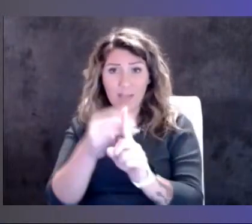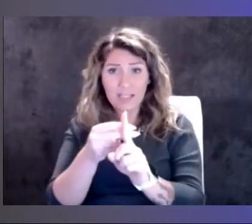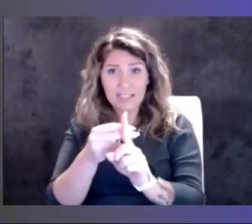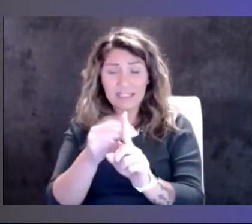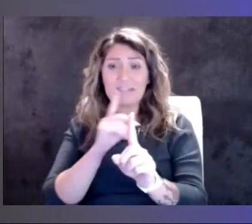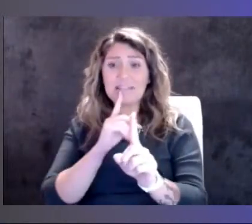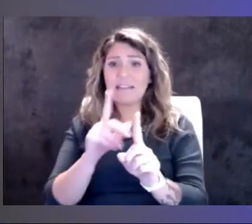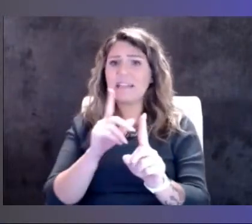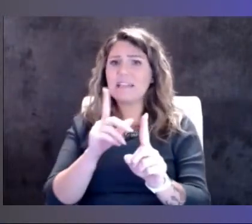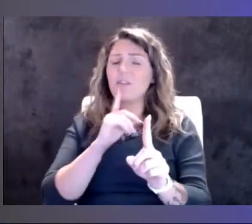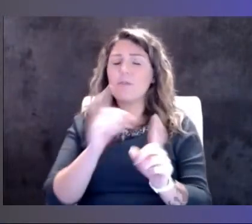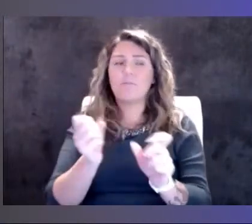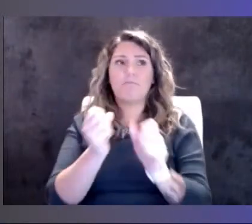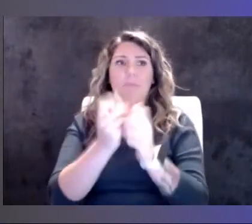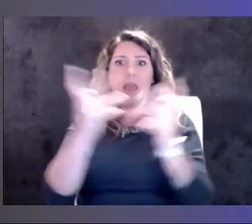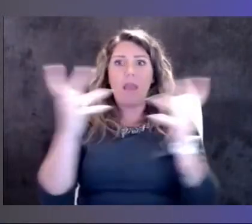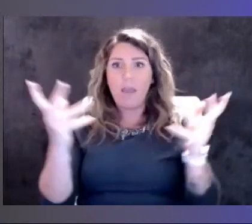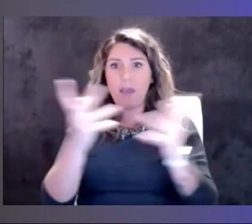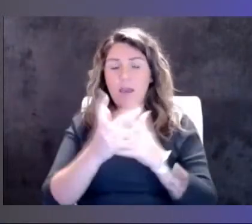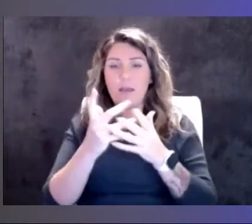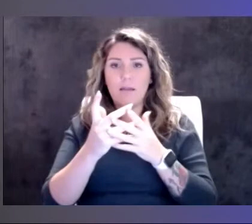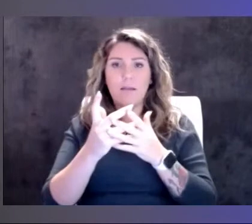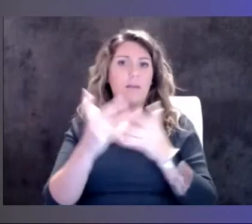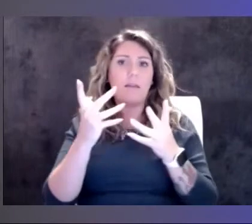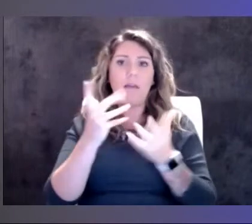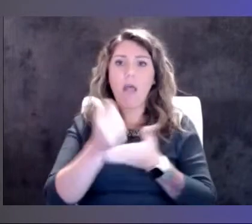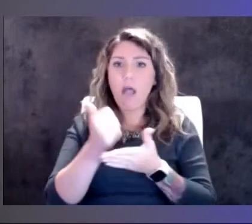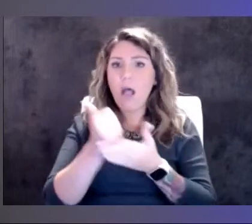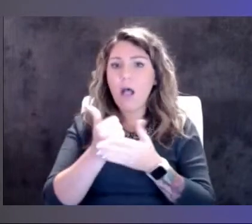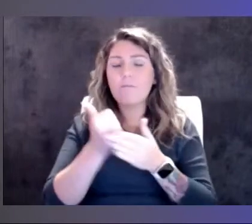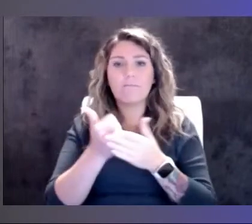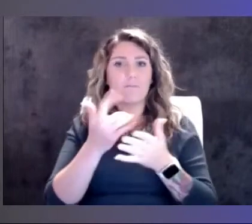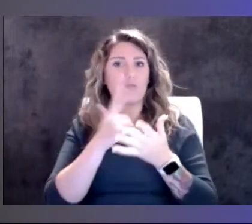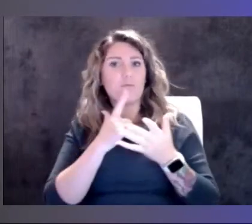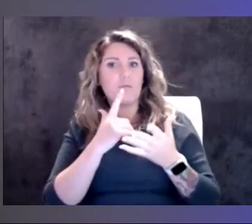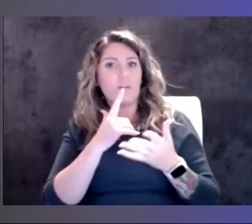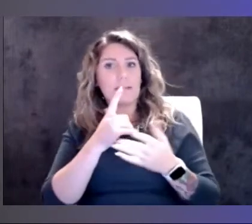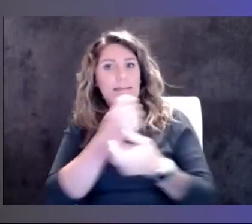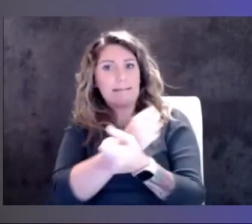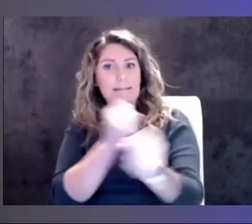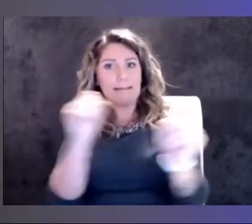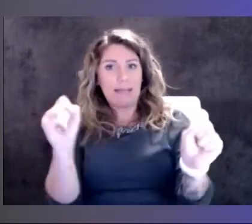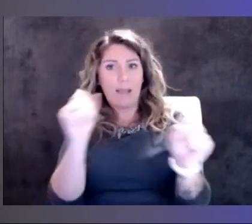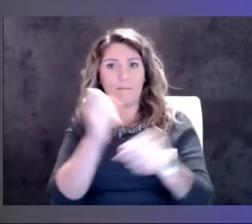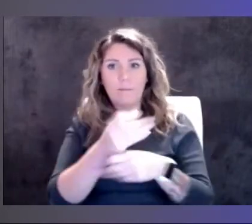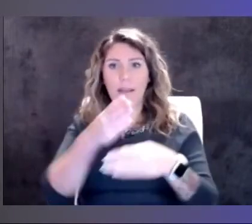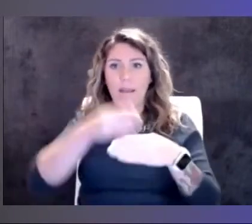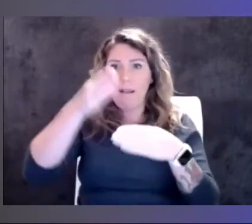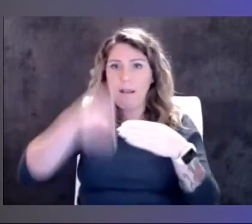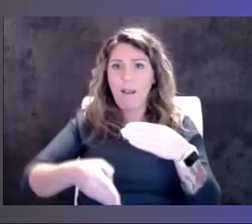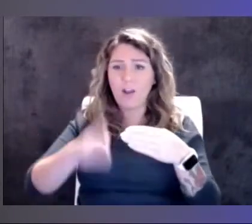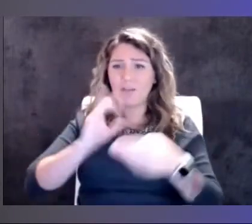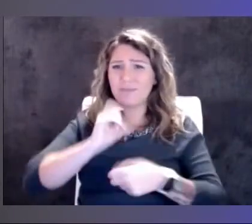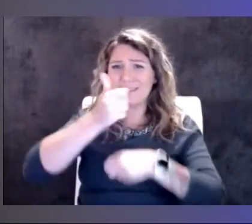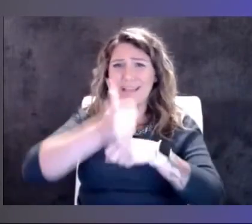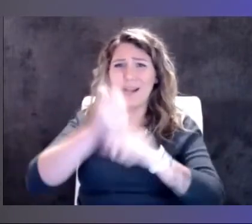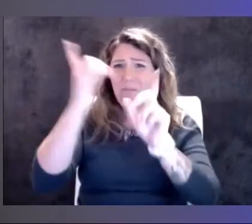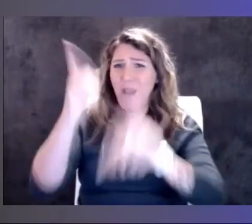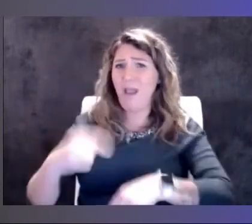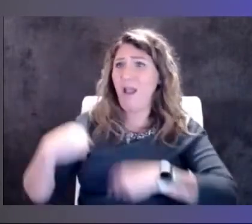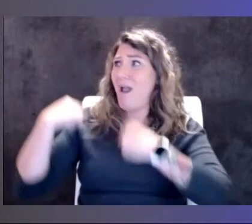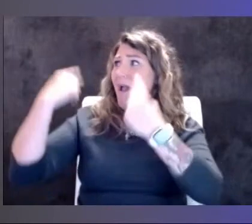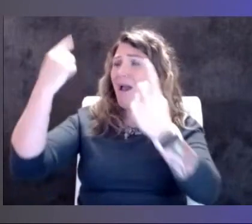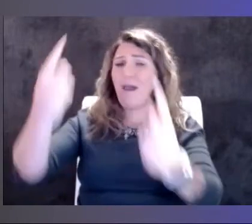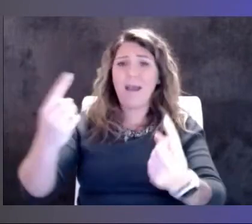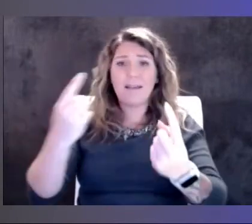safety systems that are tracking all sorts of possible outcomes from the vaccine, and those will be in place for years. So we will